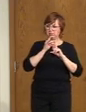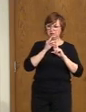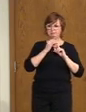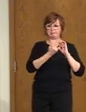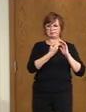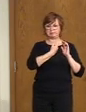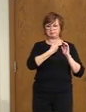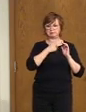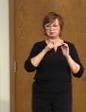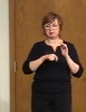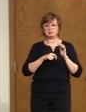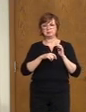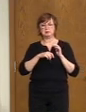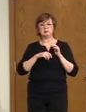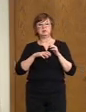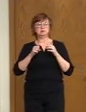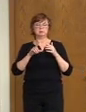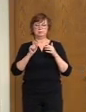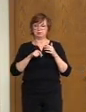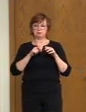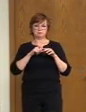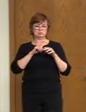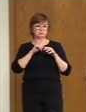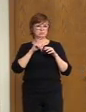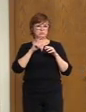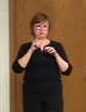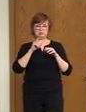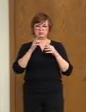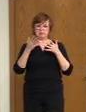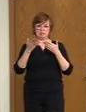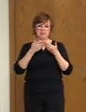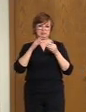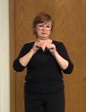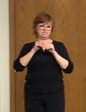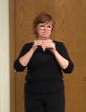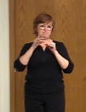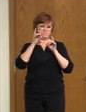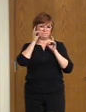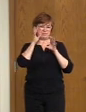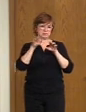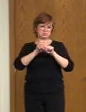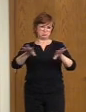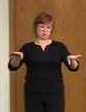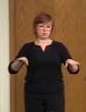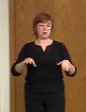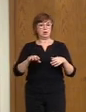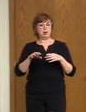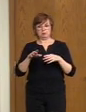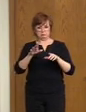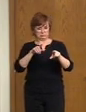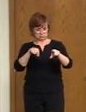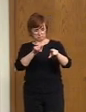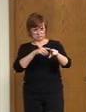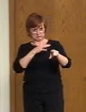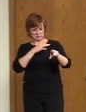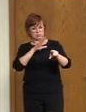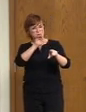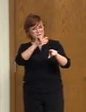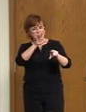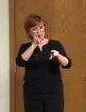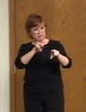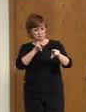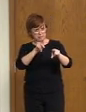have been transferred to Regina Pioneer Village to reduce transmission, who were initially tested negative on transfer, but 5 have